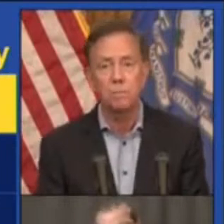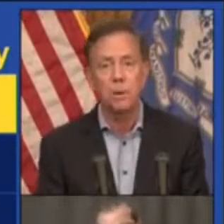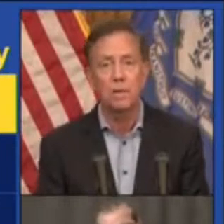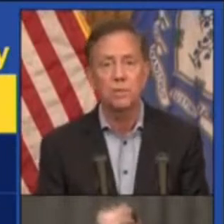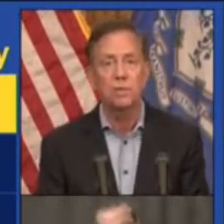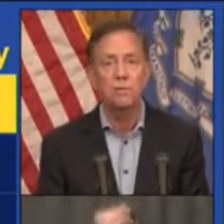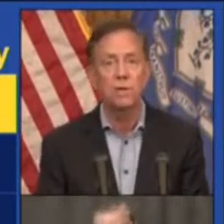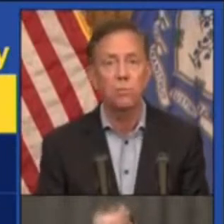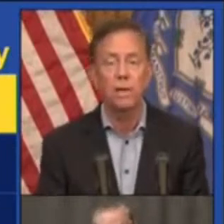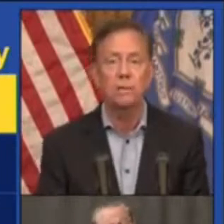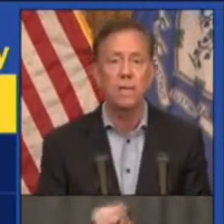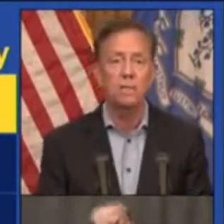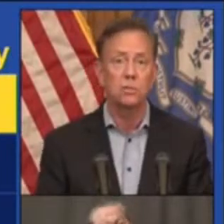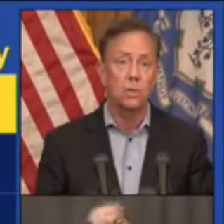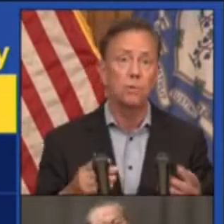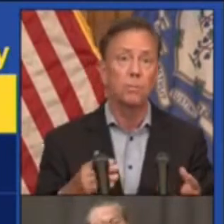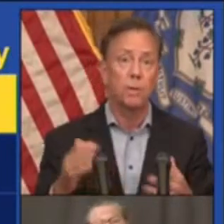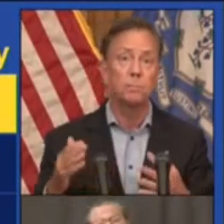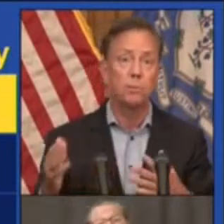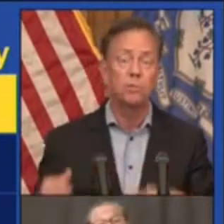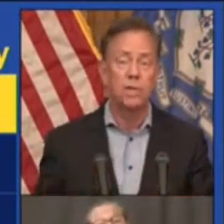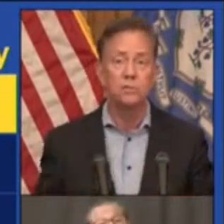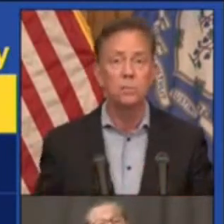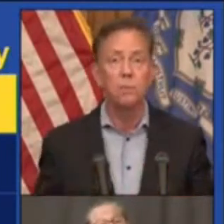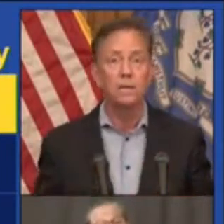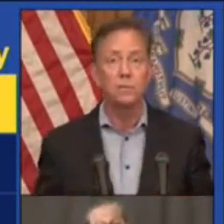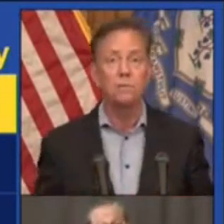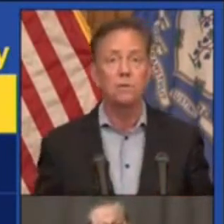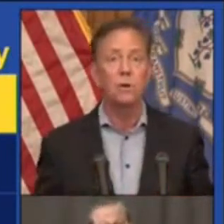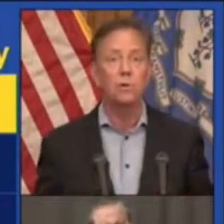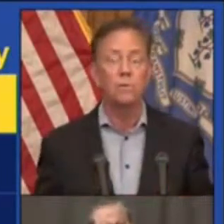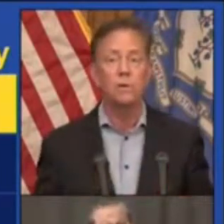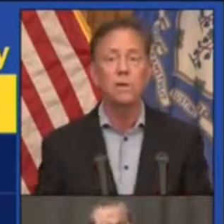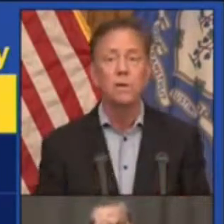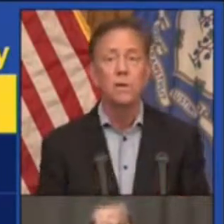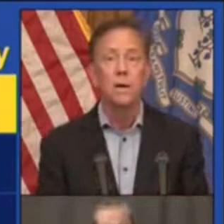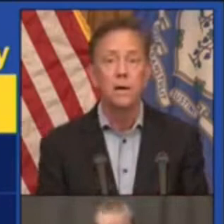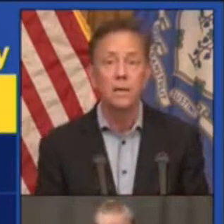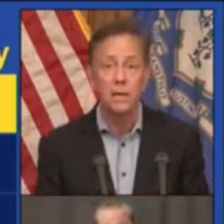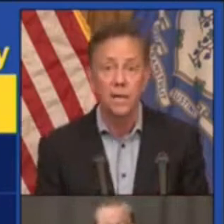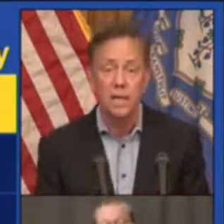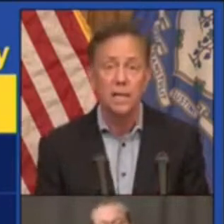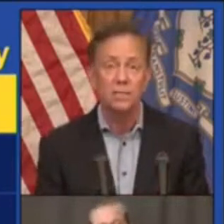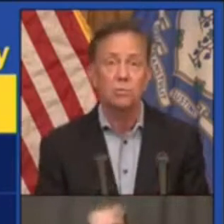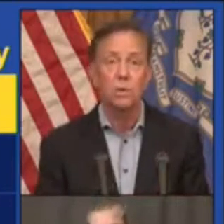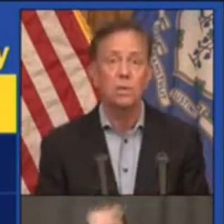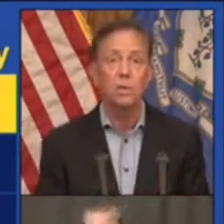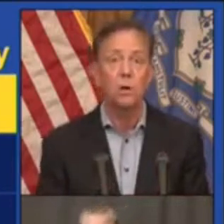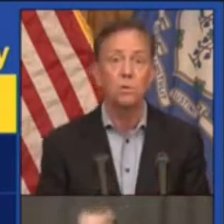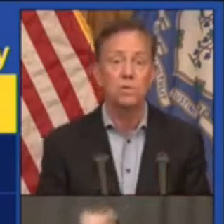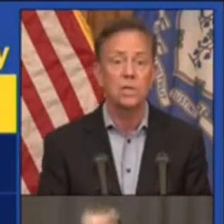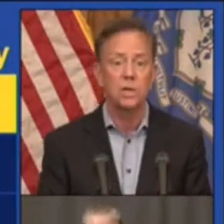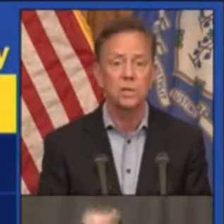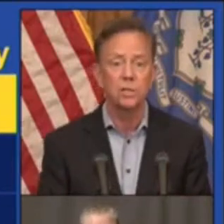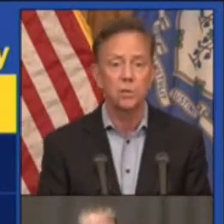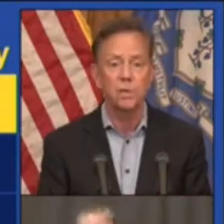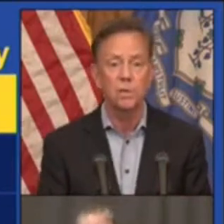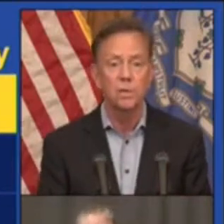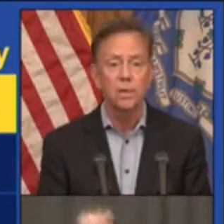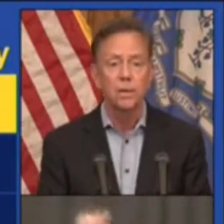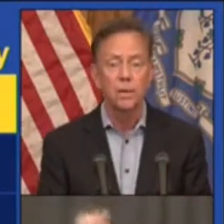0.6% positivity rate. That's the number of people who tested positive for COVID. Again, that's one of the lowest in the